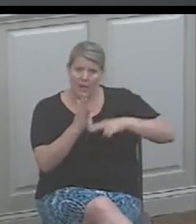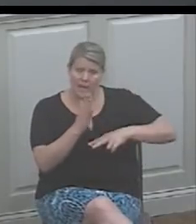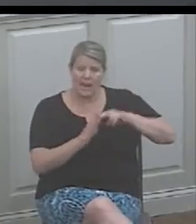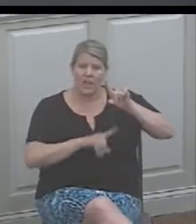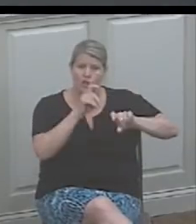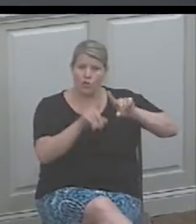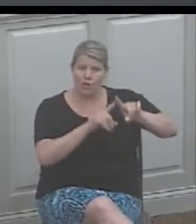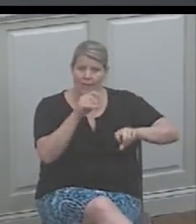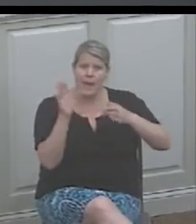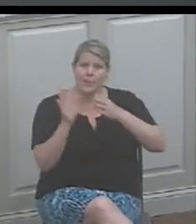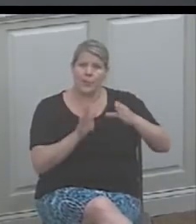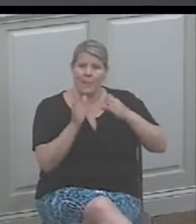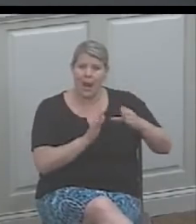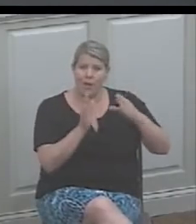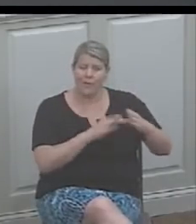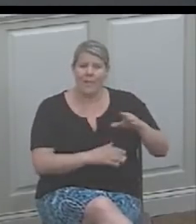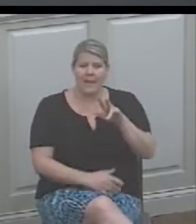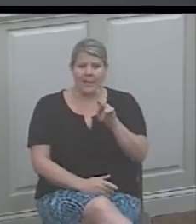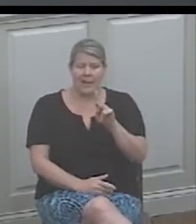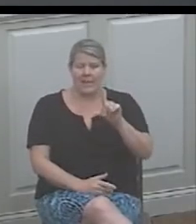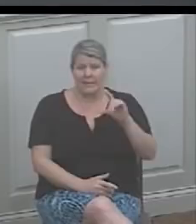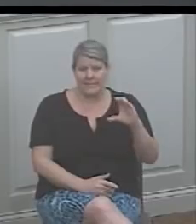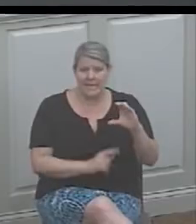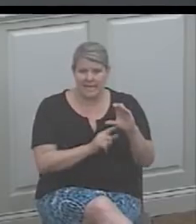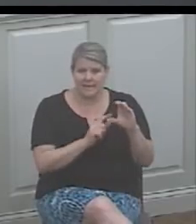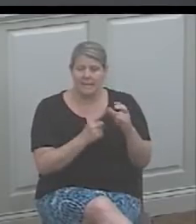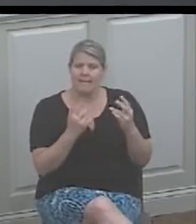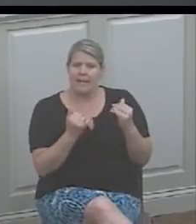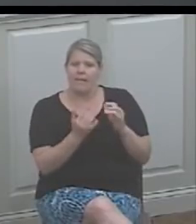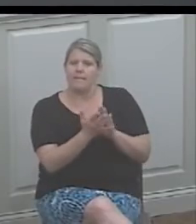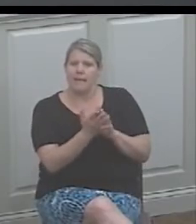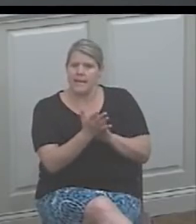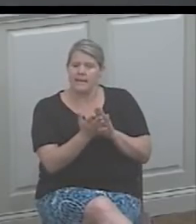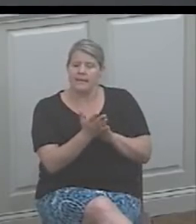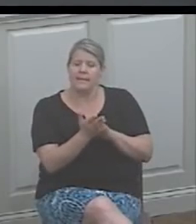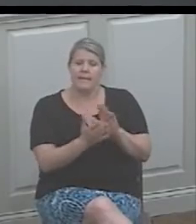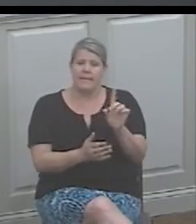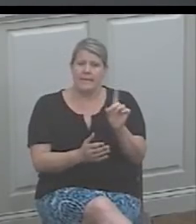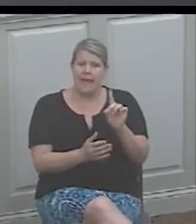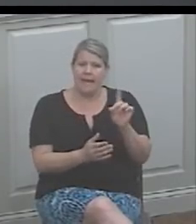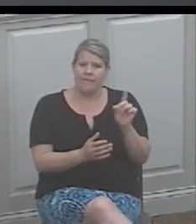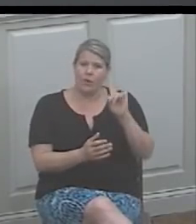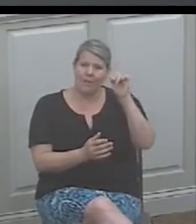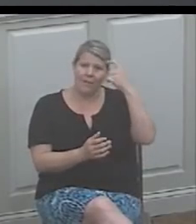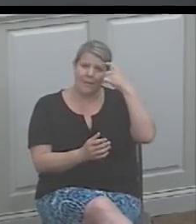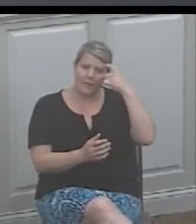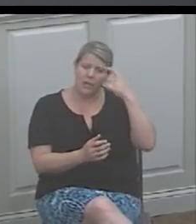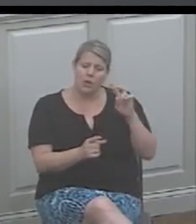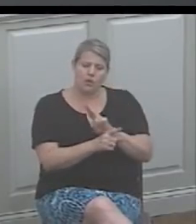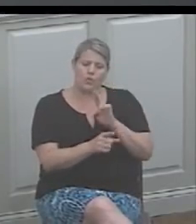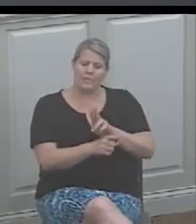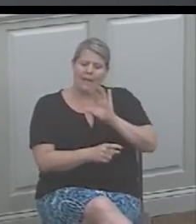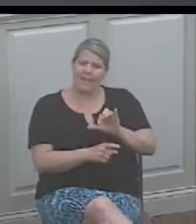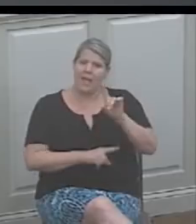League of Cities. I first of all would like to personally commend the Danville City government for utilizing such an important survey to